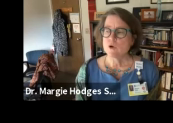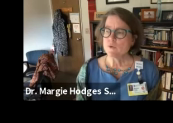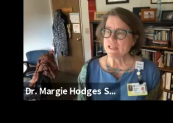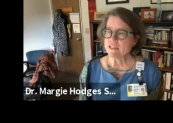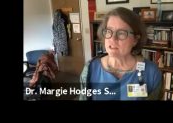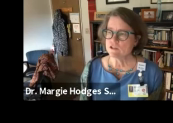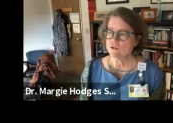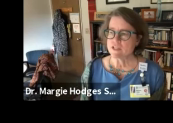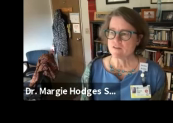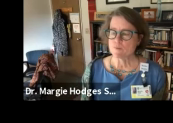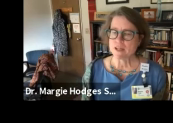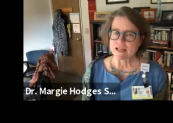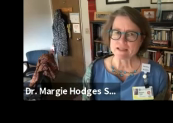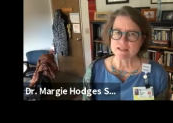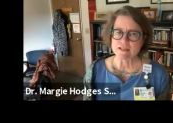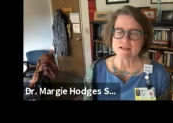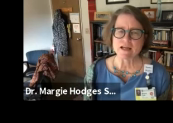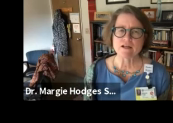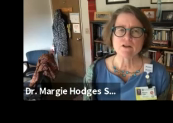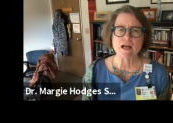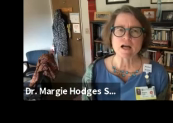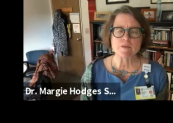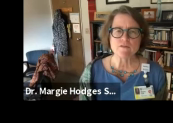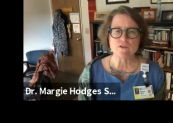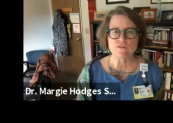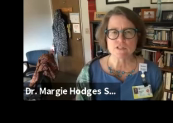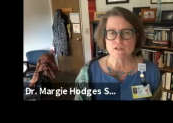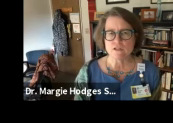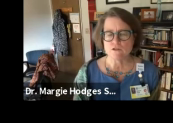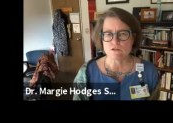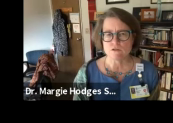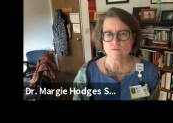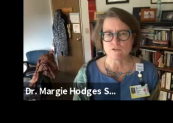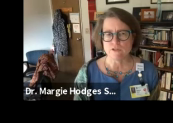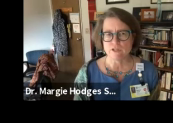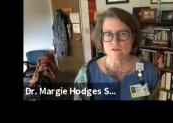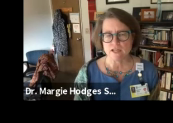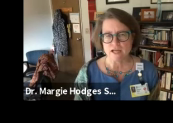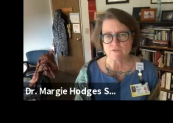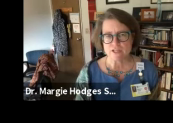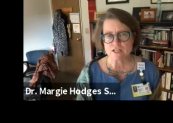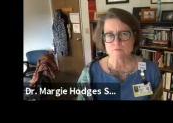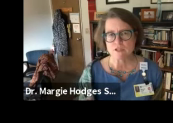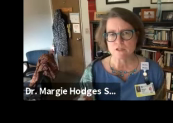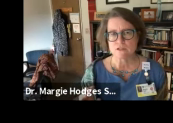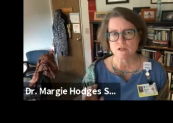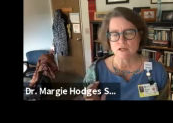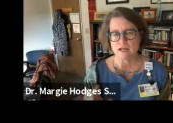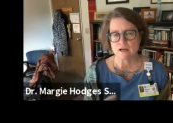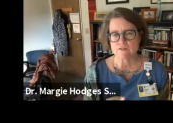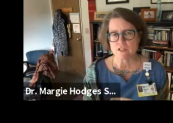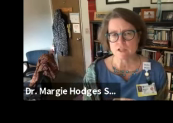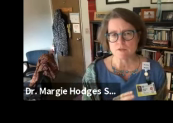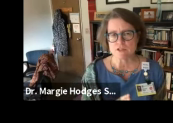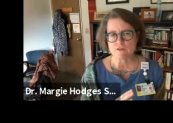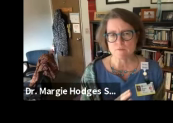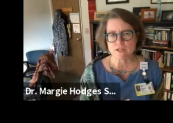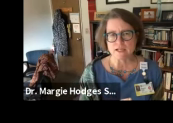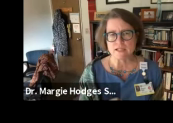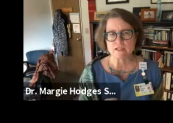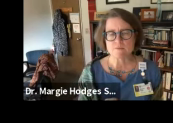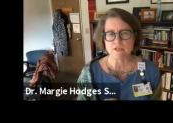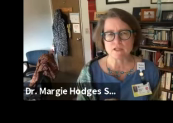And so what we needed to do is have a plan. And I don't know how many of you have seen the YouTube video, the advertisement that I have as an image